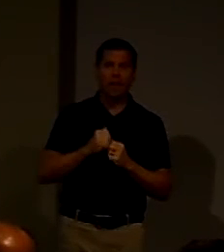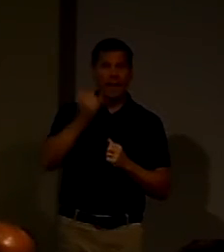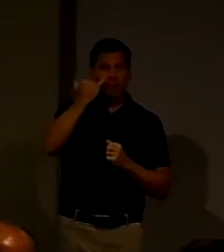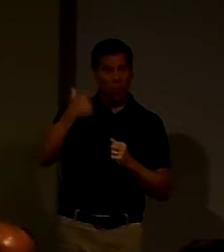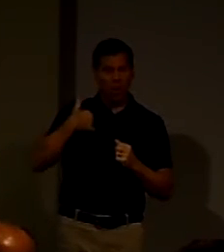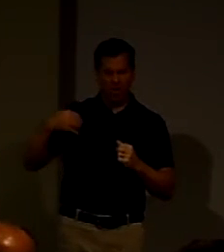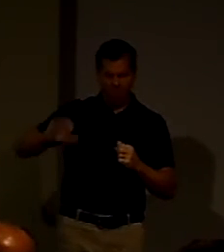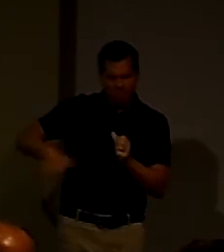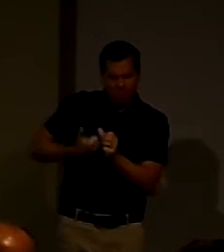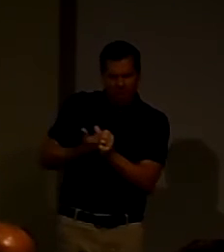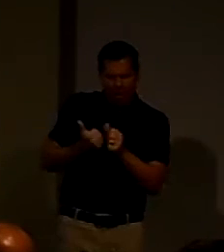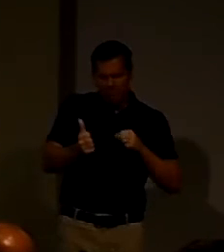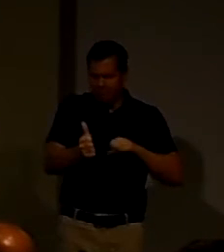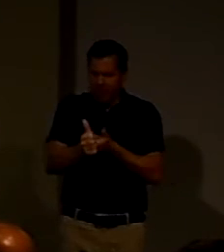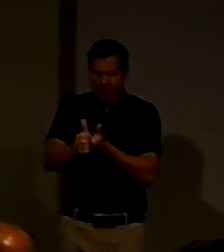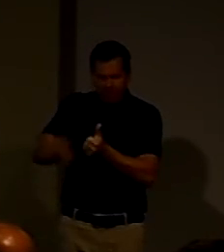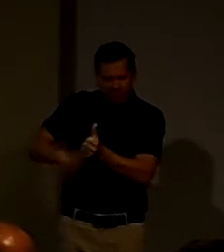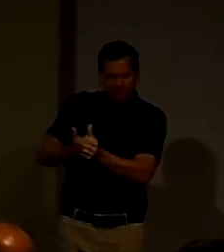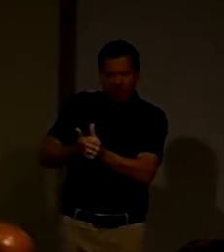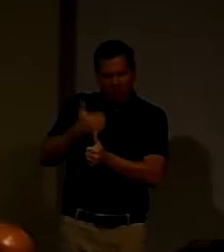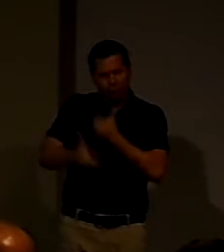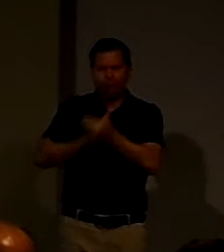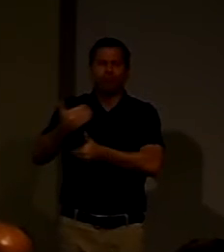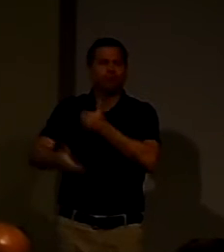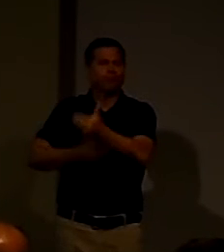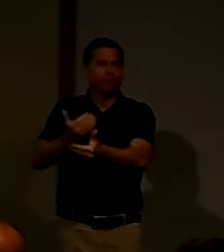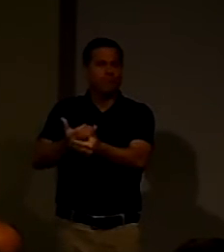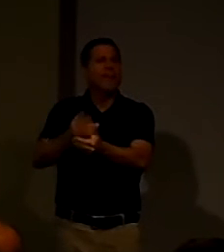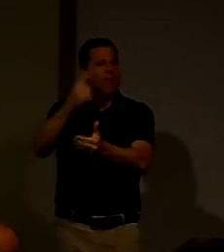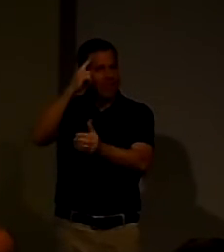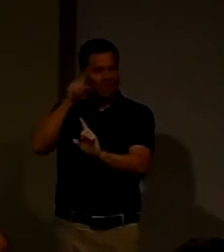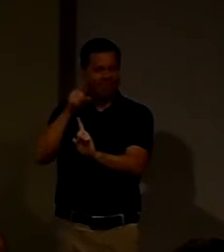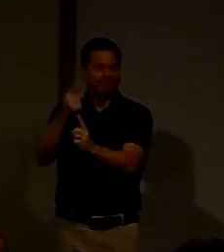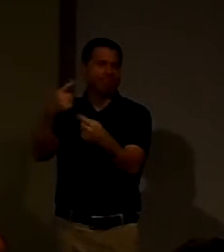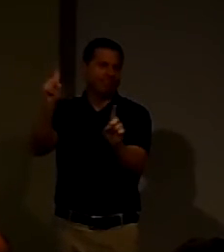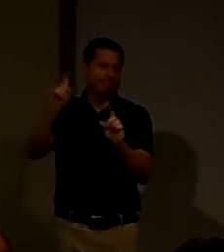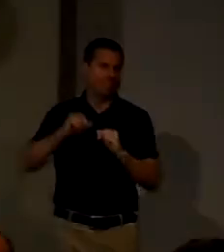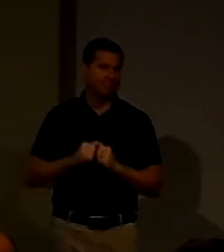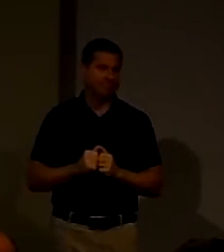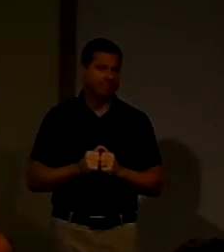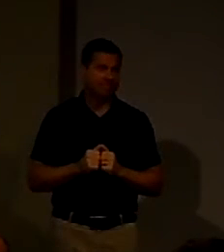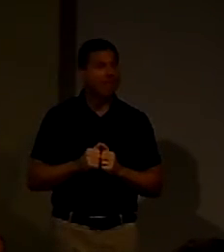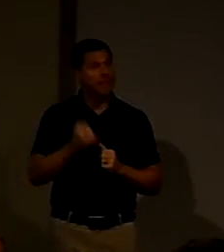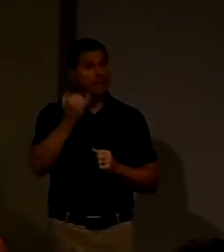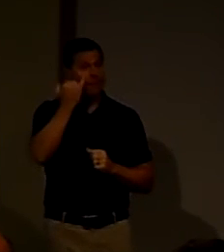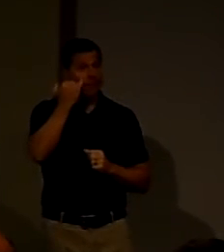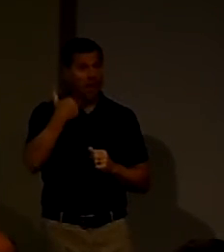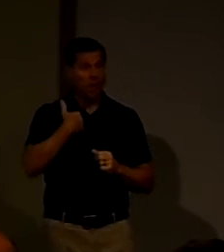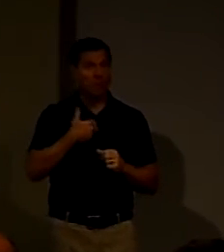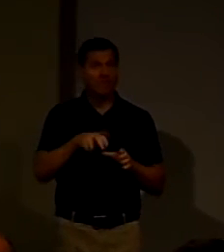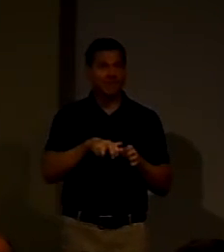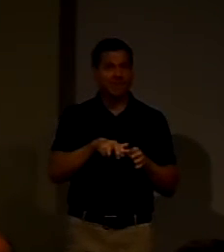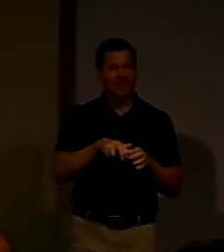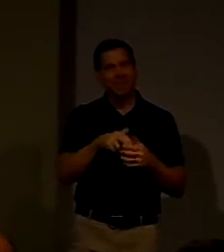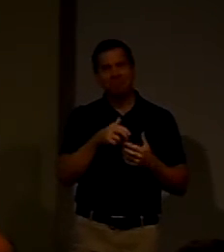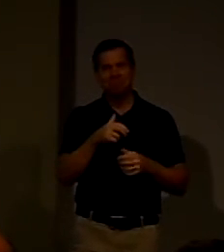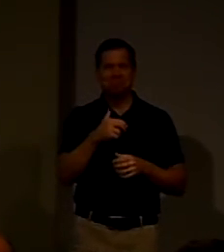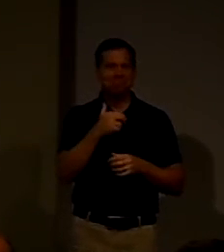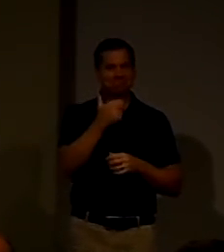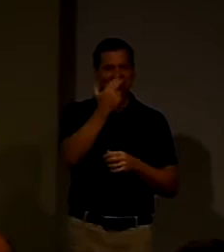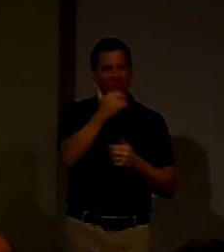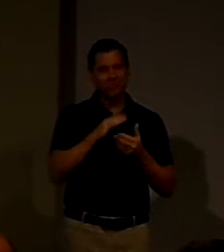momentum carries it, et cetera. That should be thought of as the default mode. And by the way, if I were sitting in front of, this is kind of funny, I